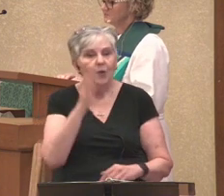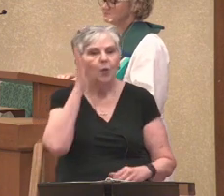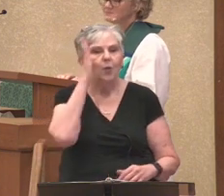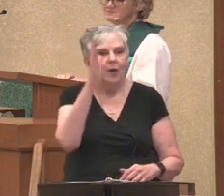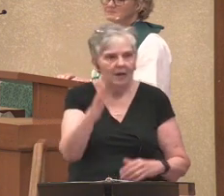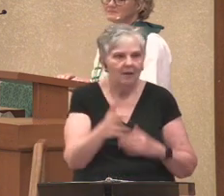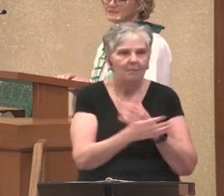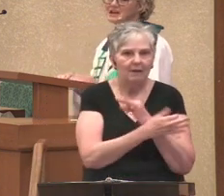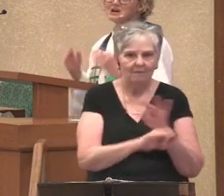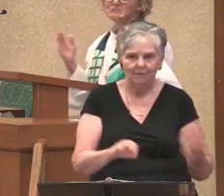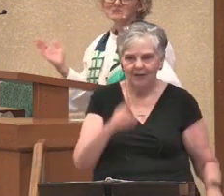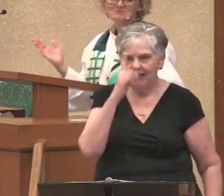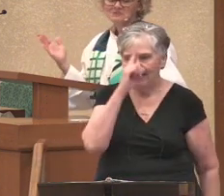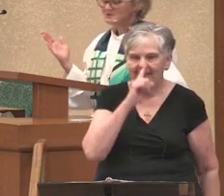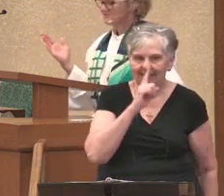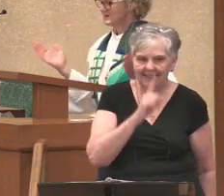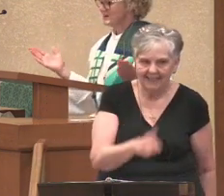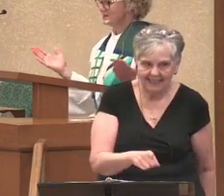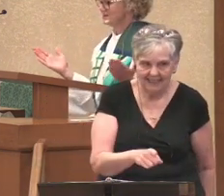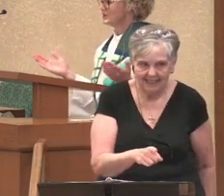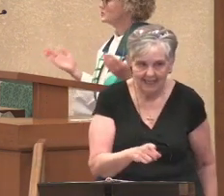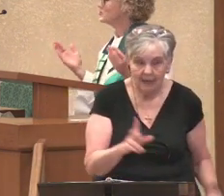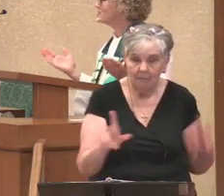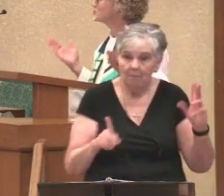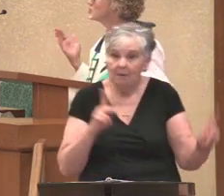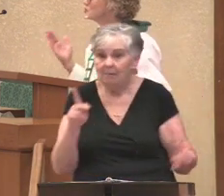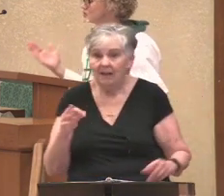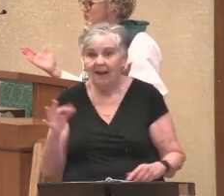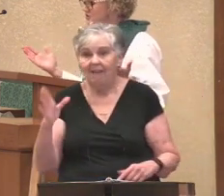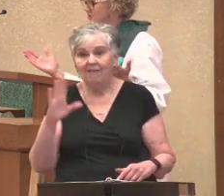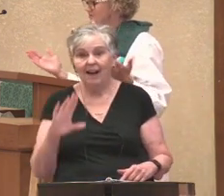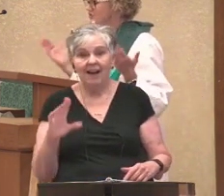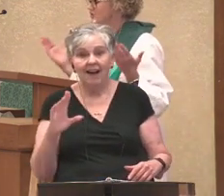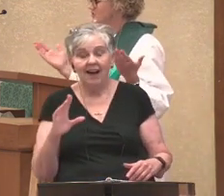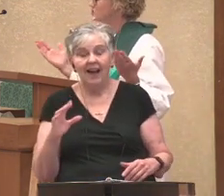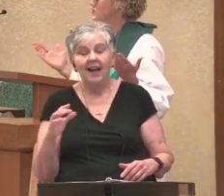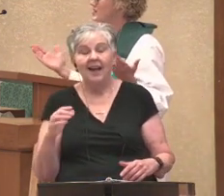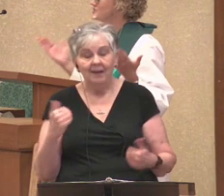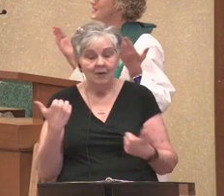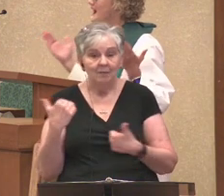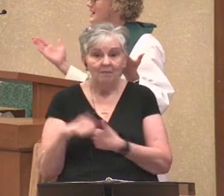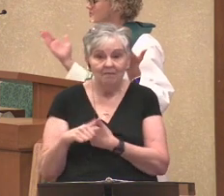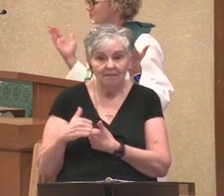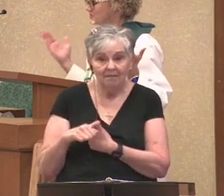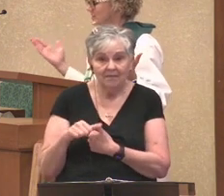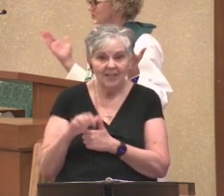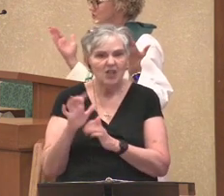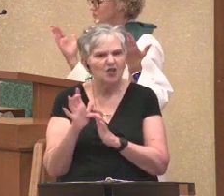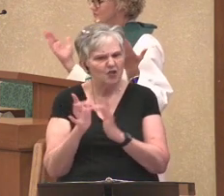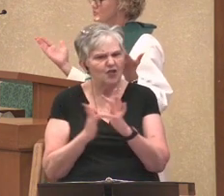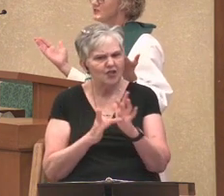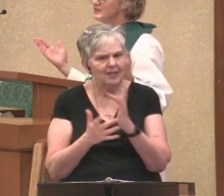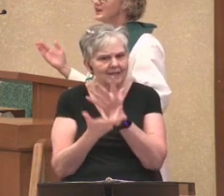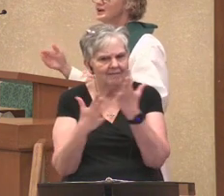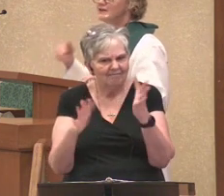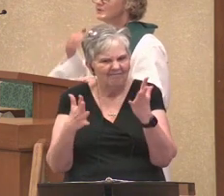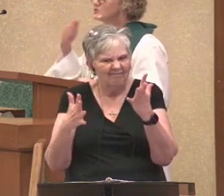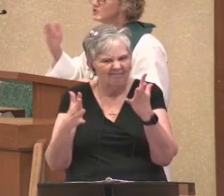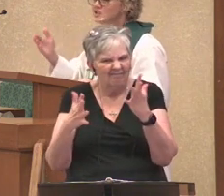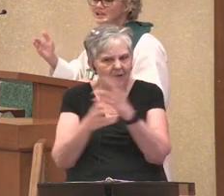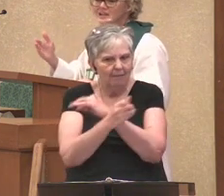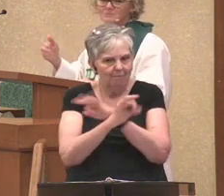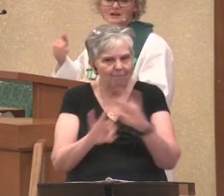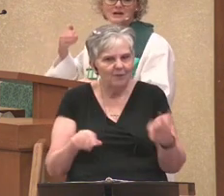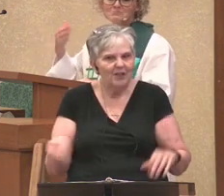indeed." People of God, rest assured that Jesus Christ has set you free